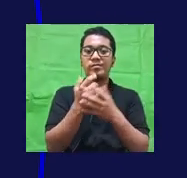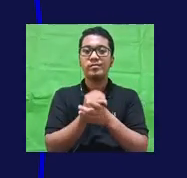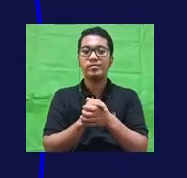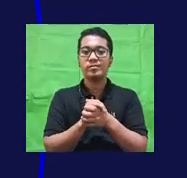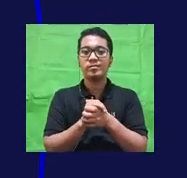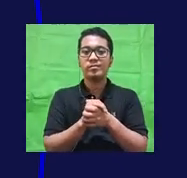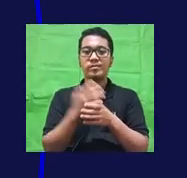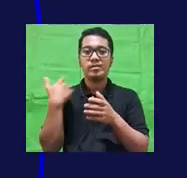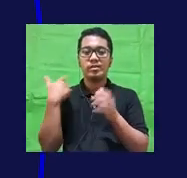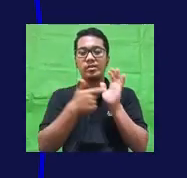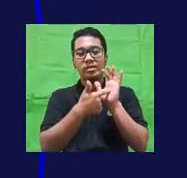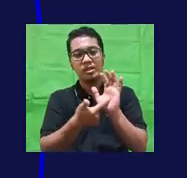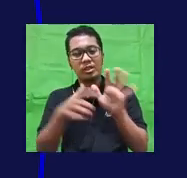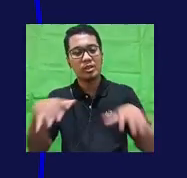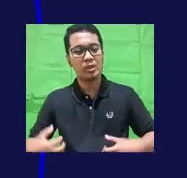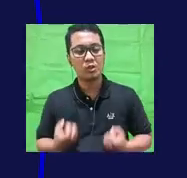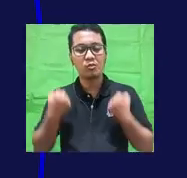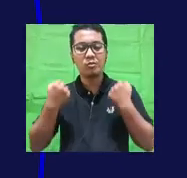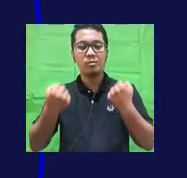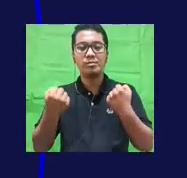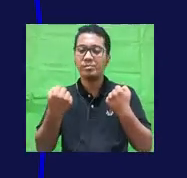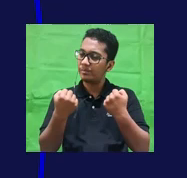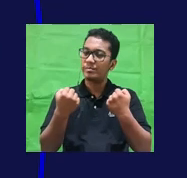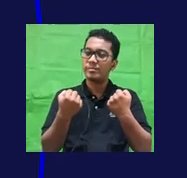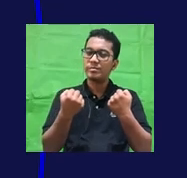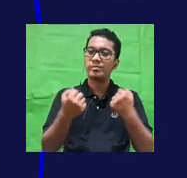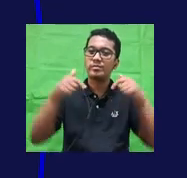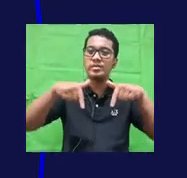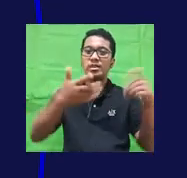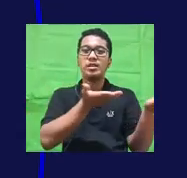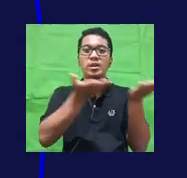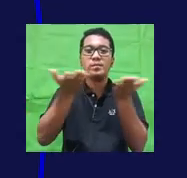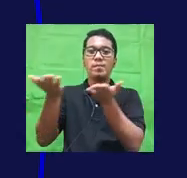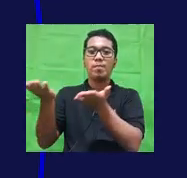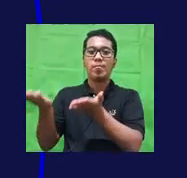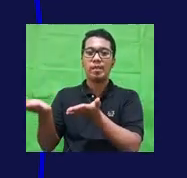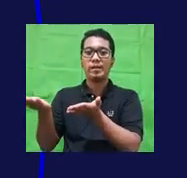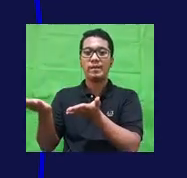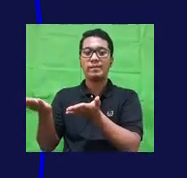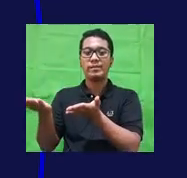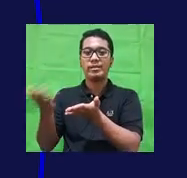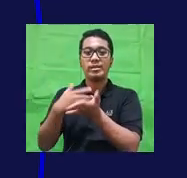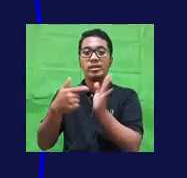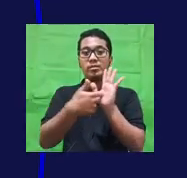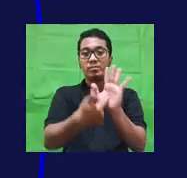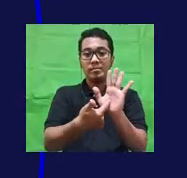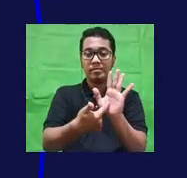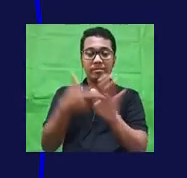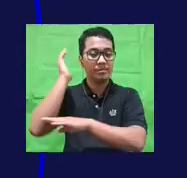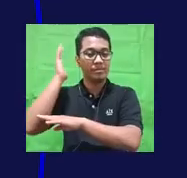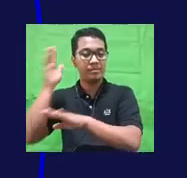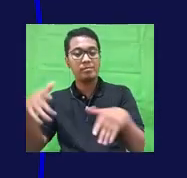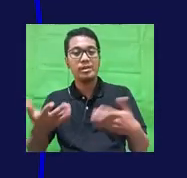And this I bring parallels also with this presence of these ancestors, how we are only here present because